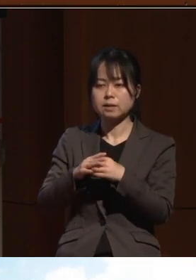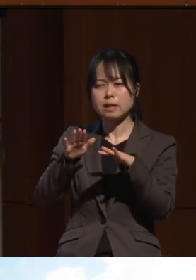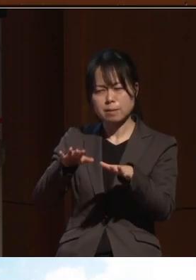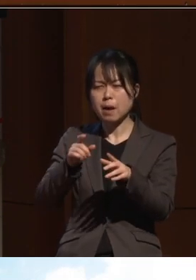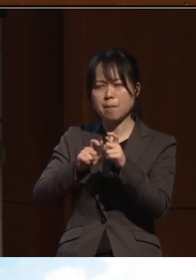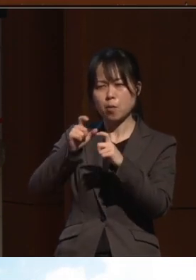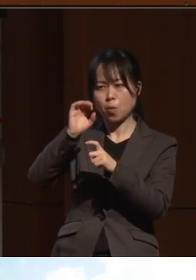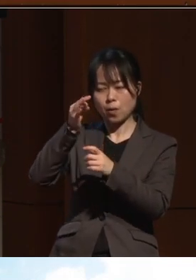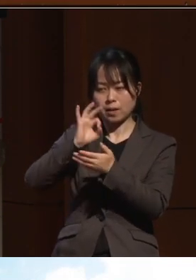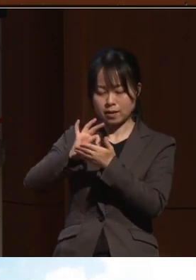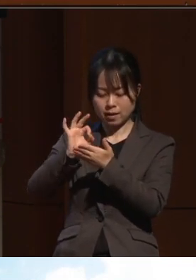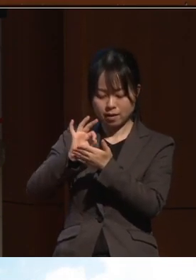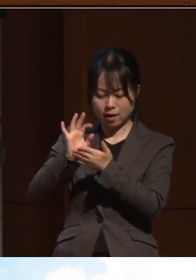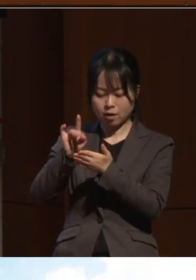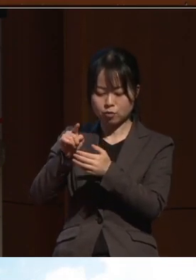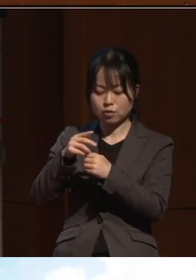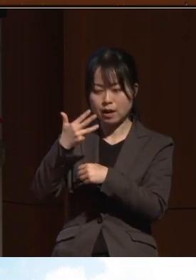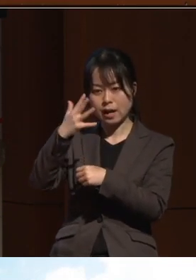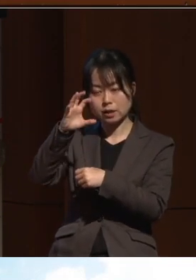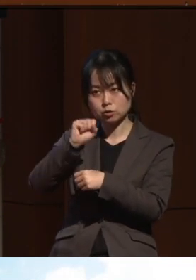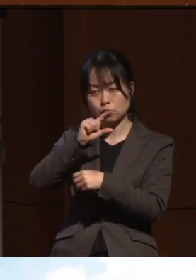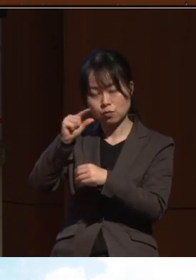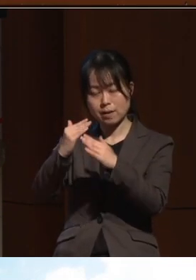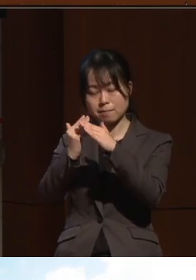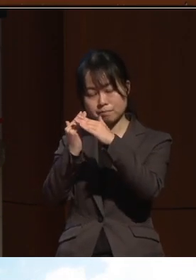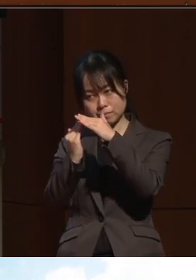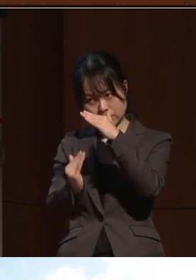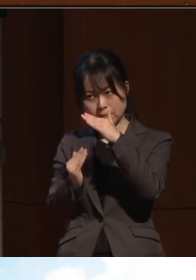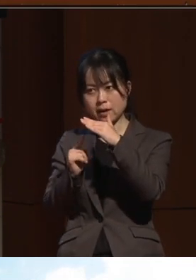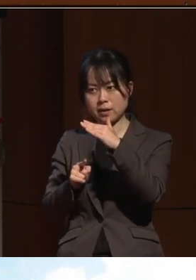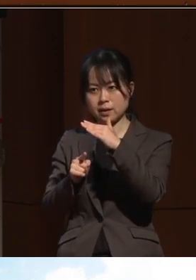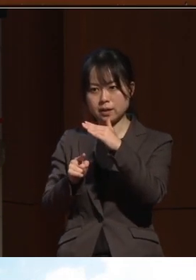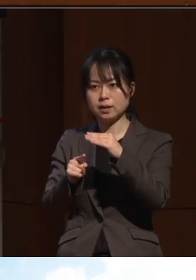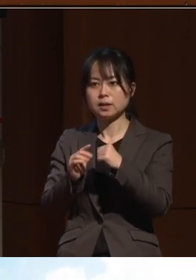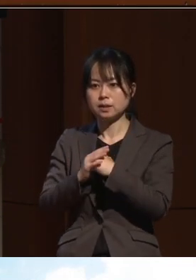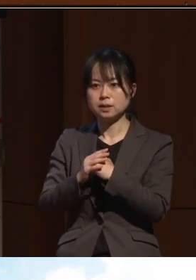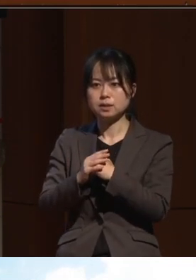800 million yen, a relatively modest sum of money by today's